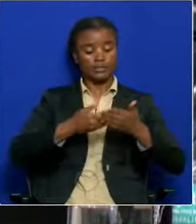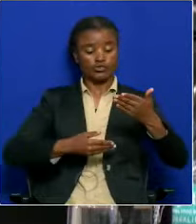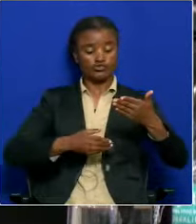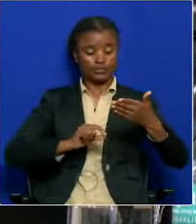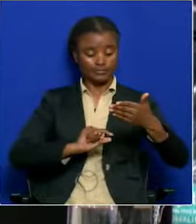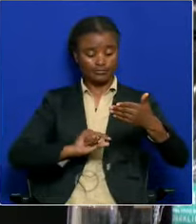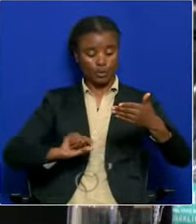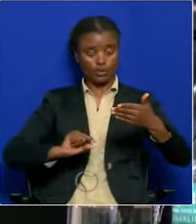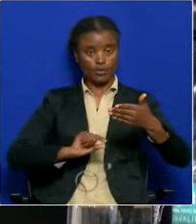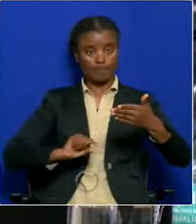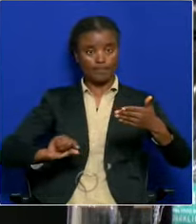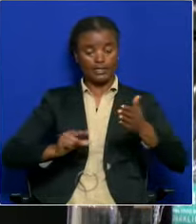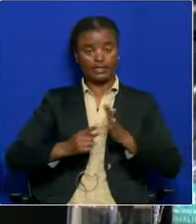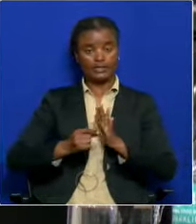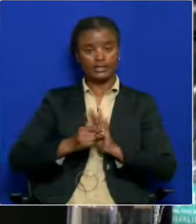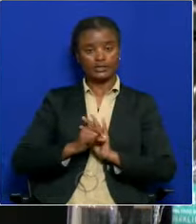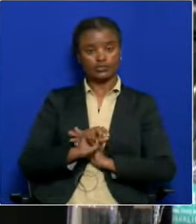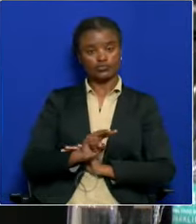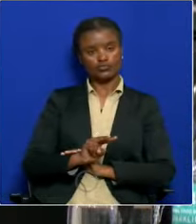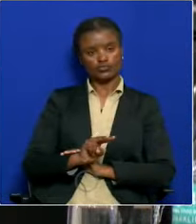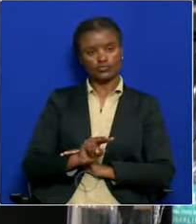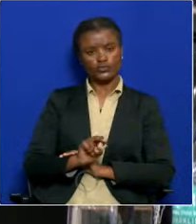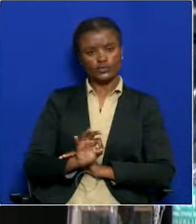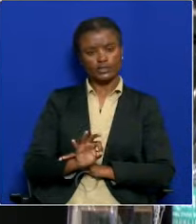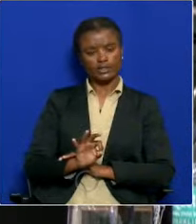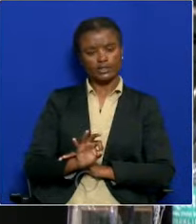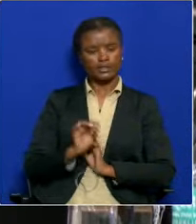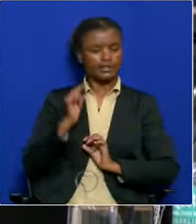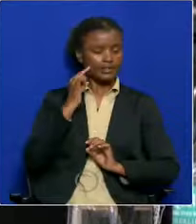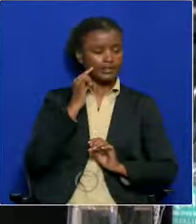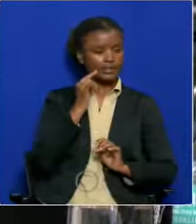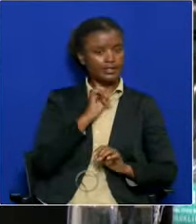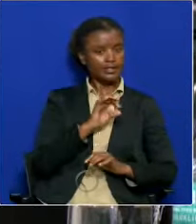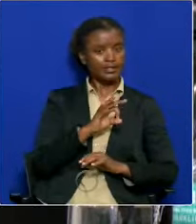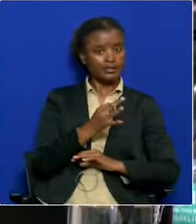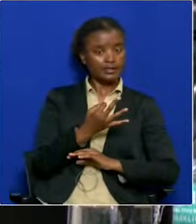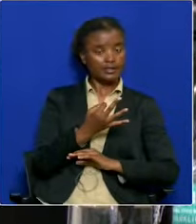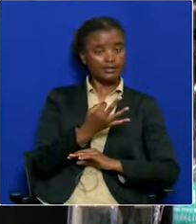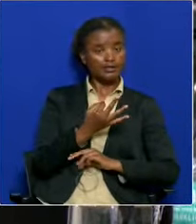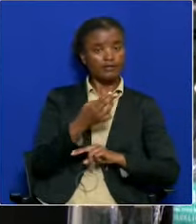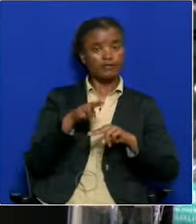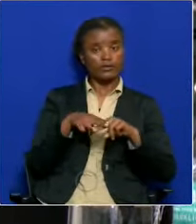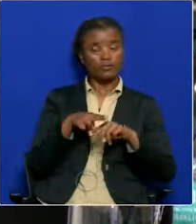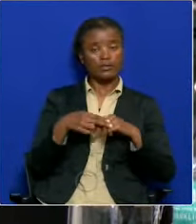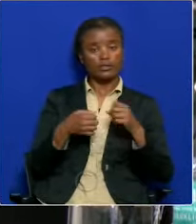3, so it's the 3rd of February 2025. Yeah.